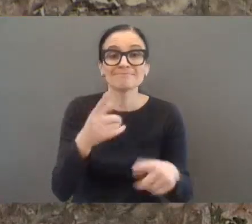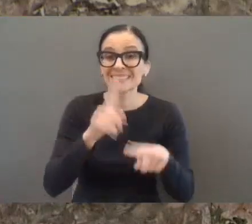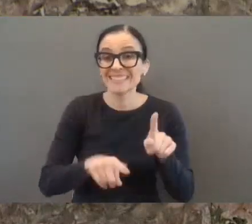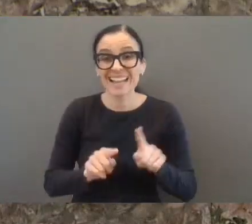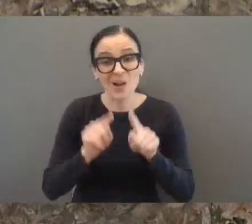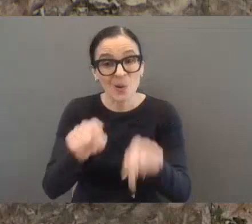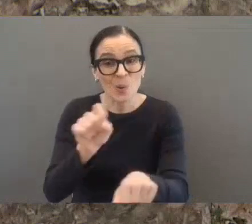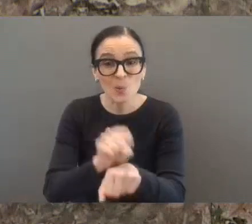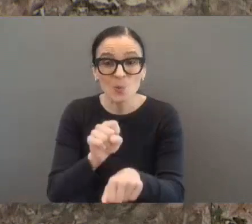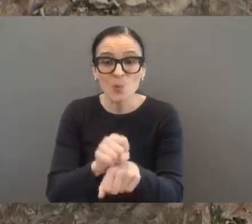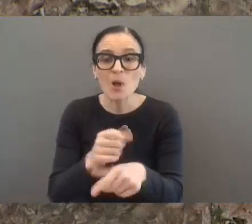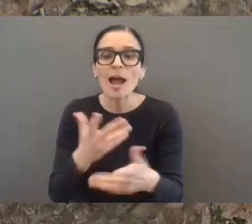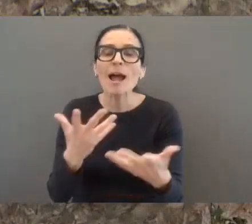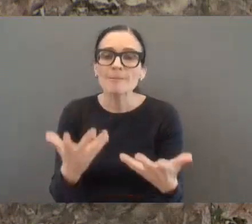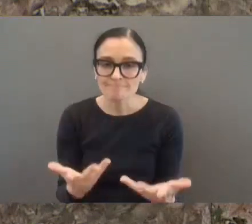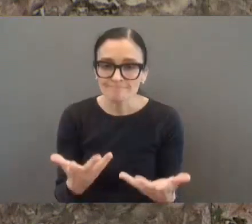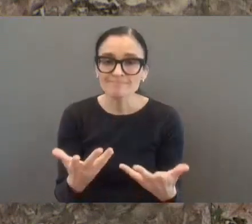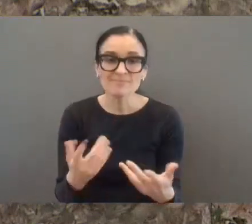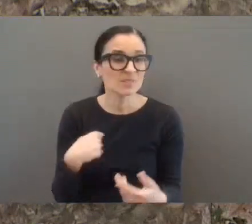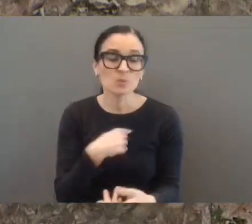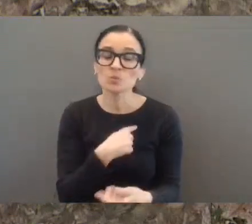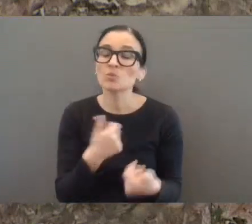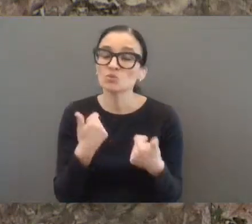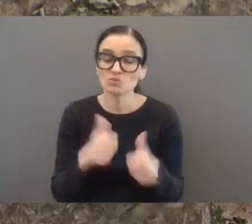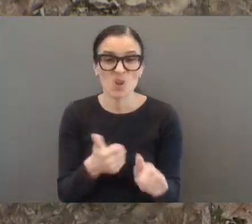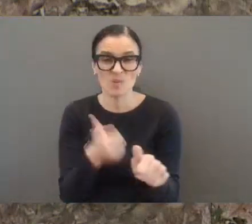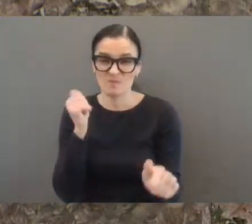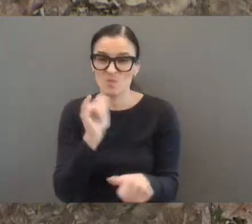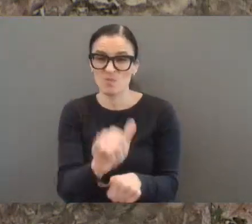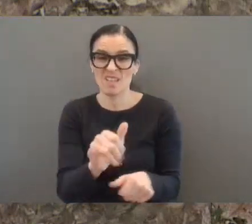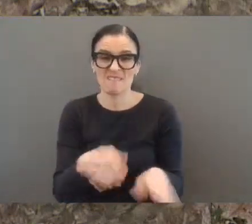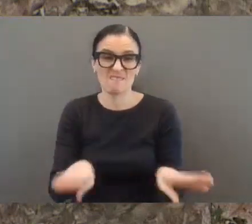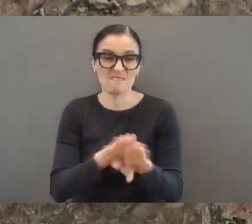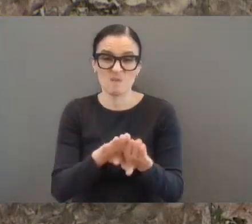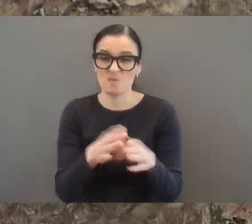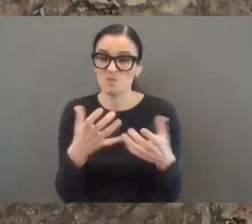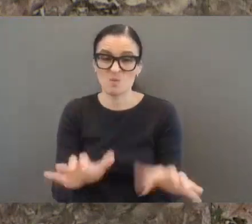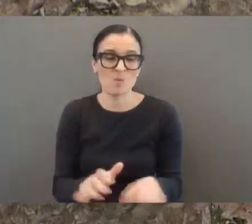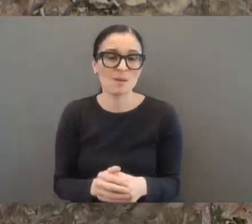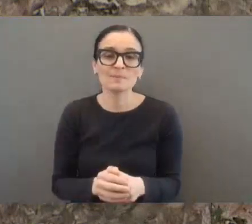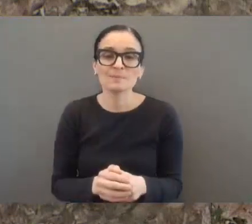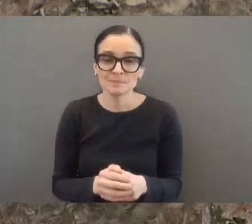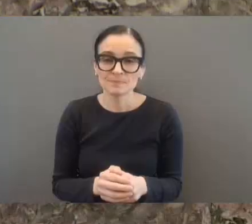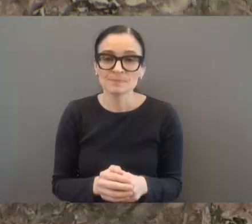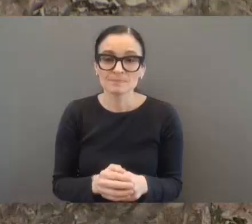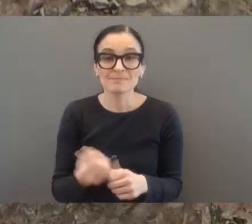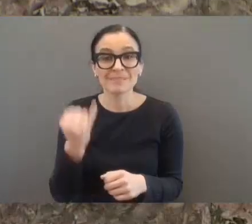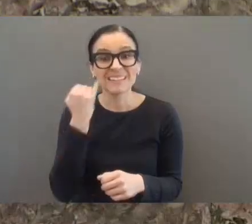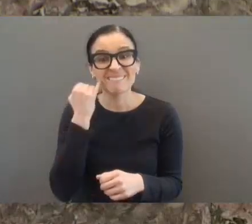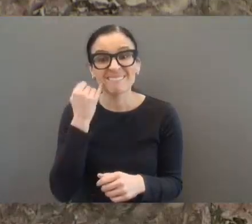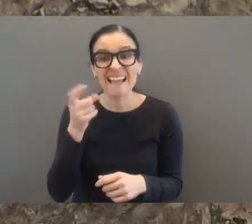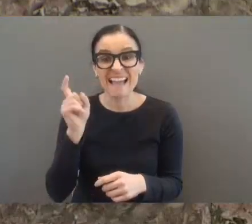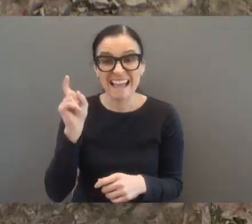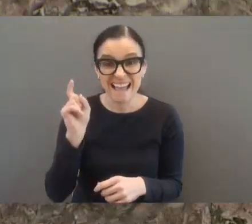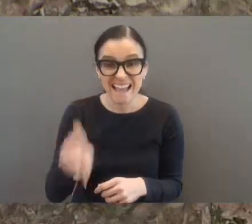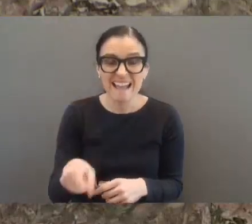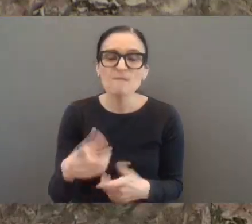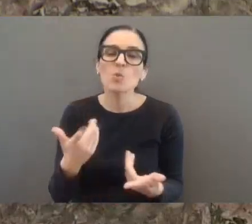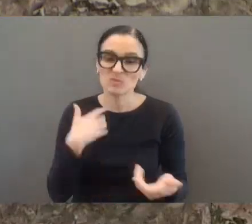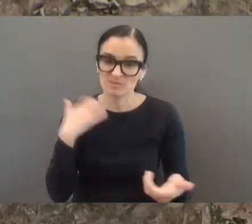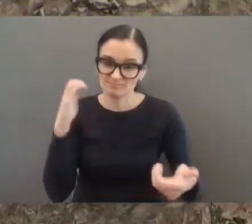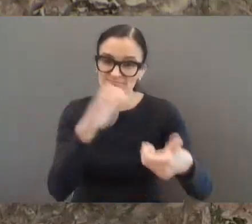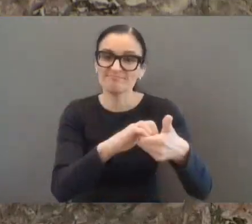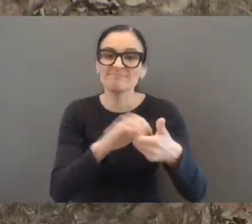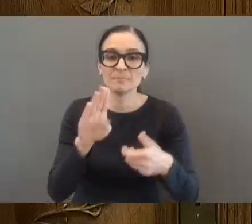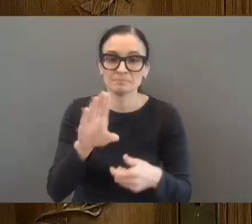and then working with BC Emergency Health Services to ensure that ambulances and paramedics are in place to help with that travel assist. Thank you,